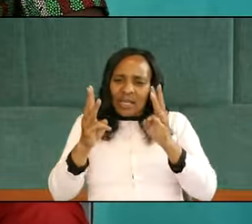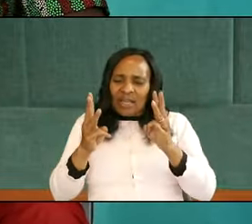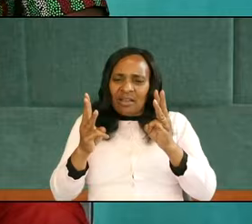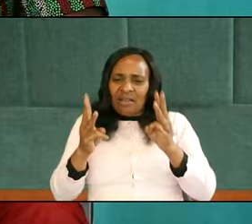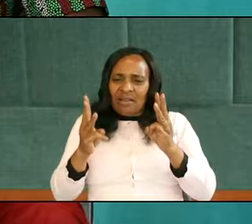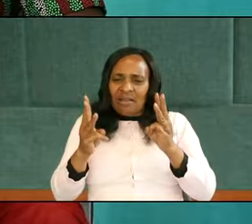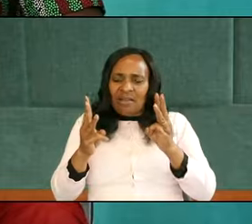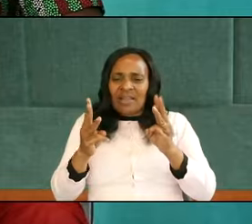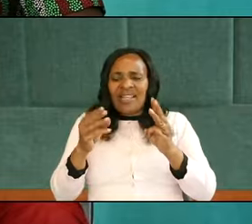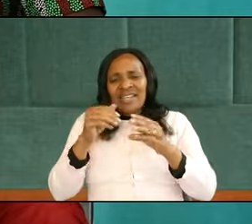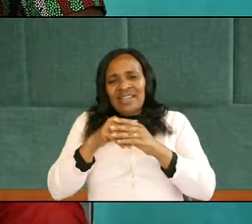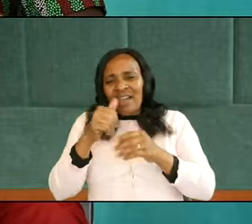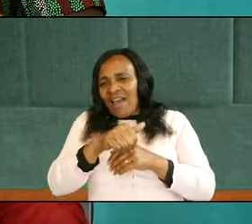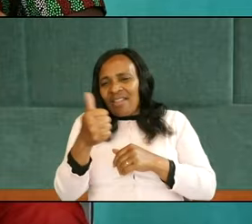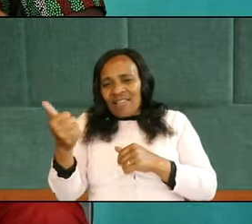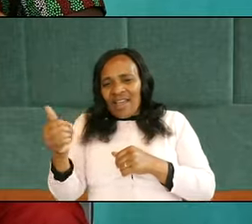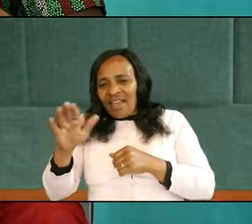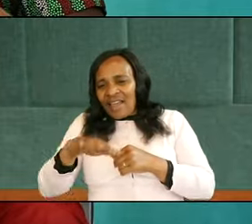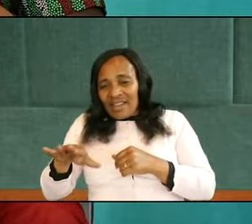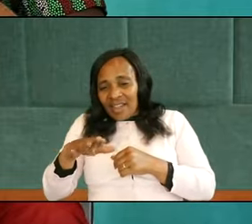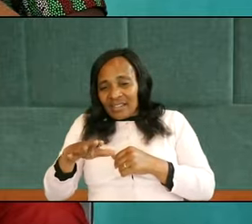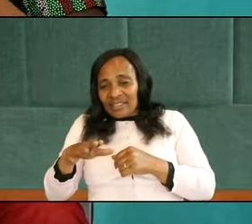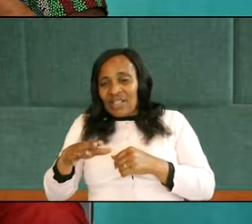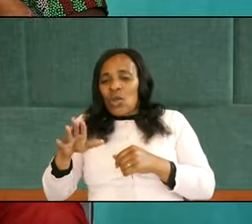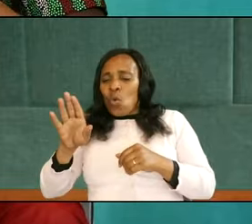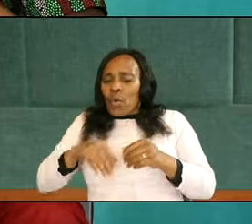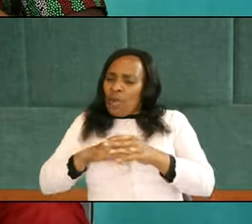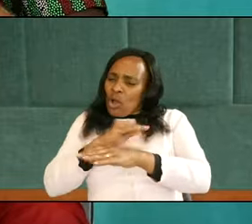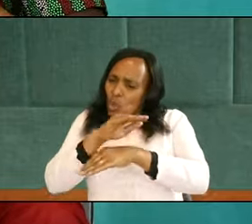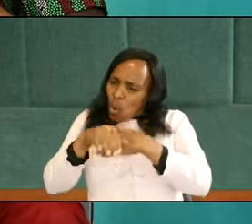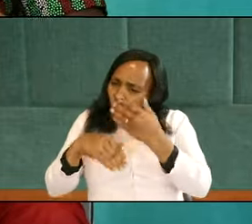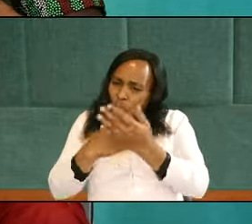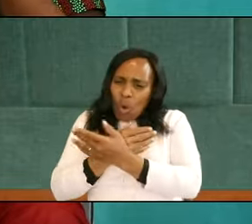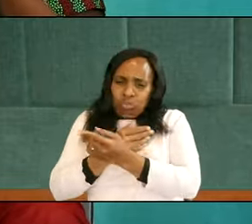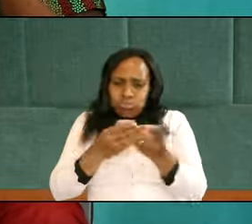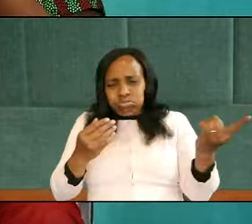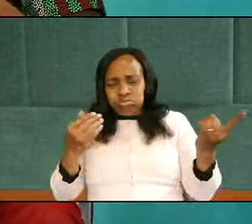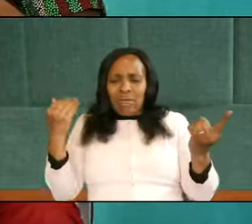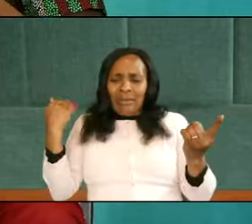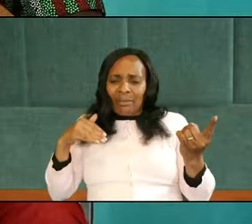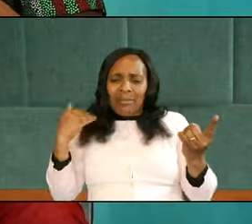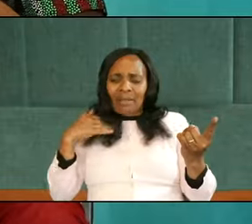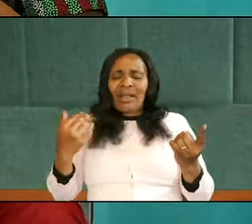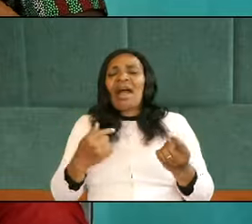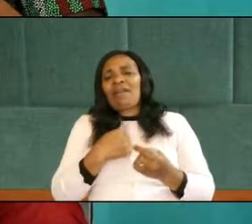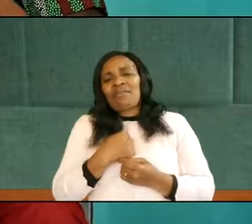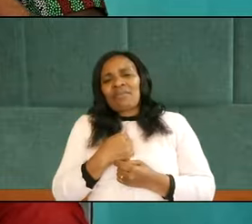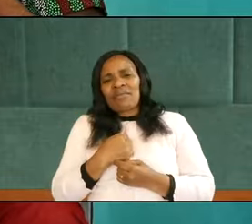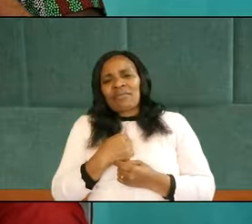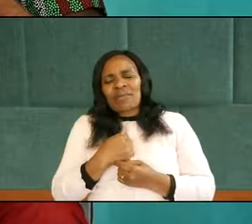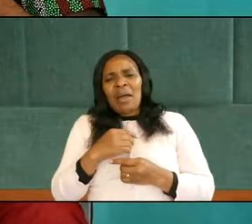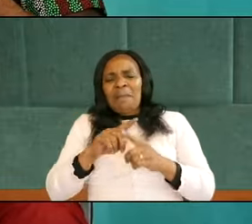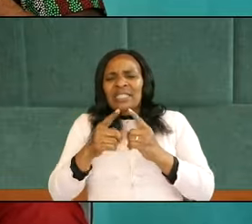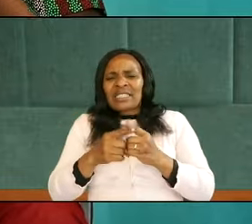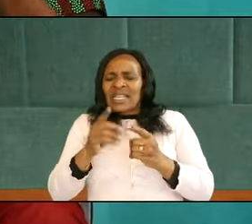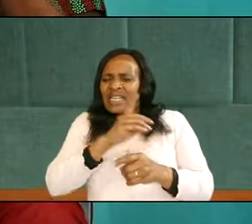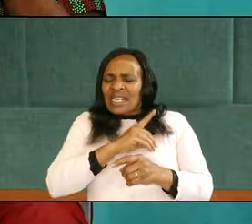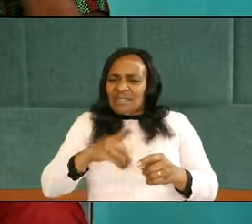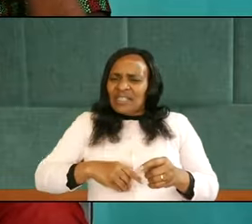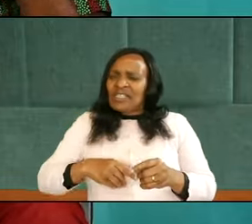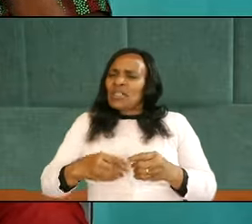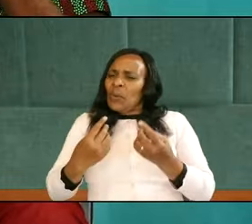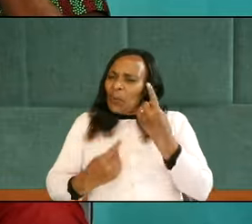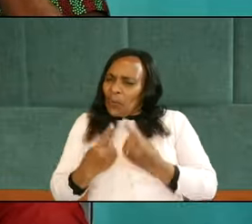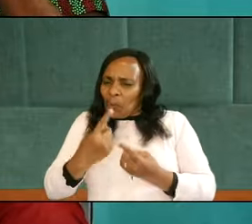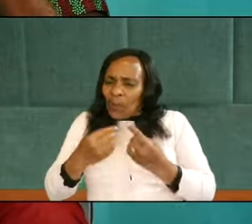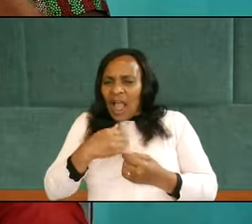way where it gets hilarious is like, David is breathing fire. He's like, how can this man do this? And he's like, oh, by the way, my